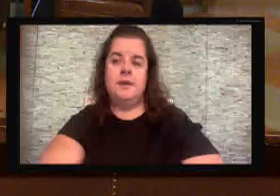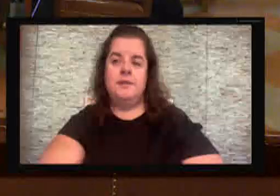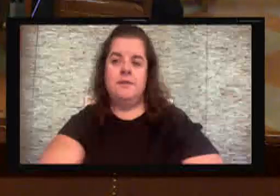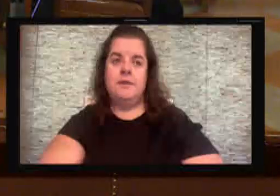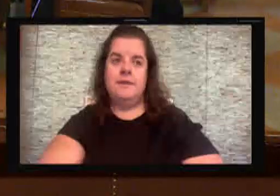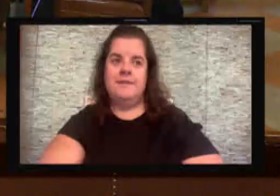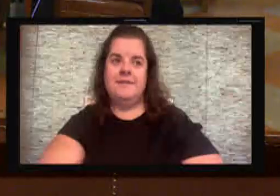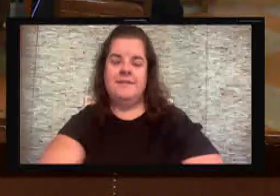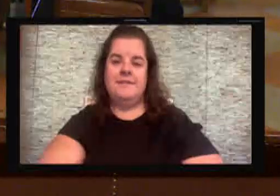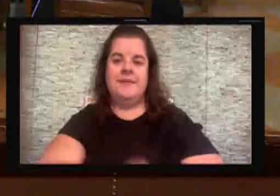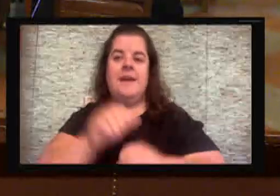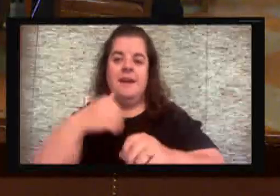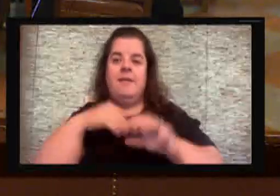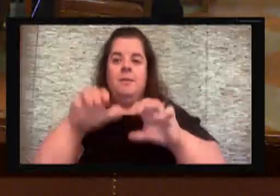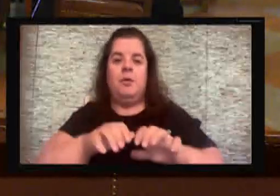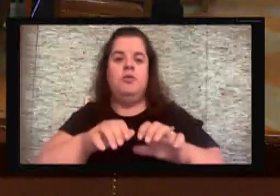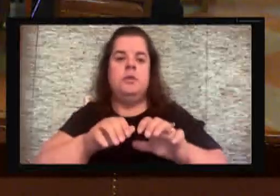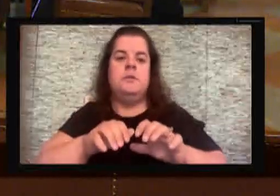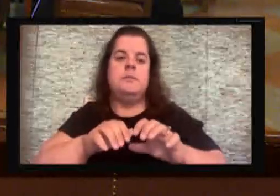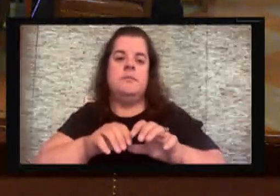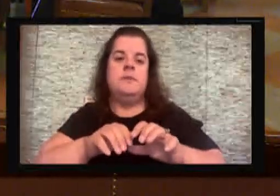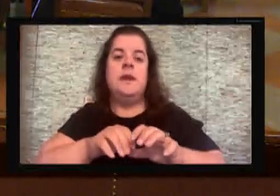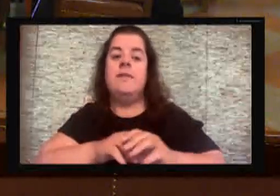Is there a motion?